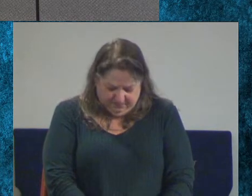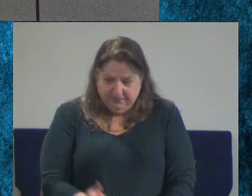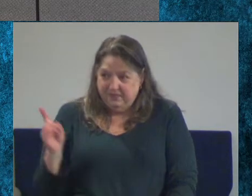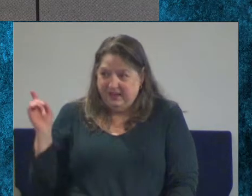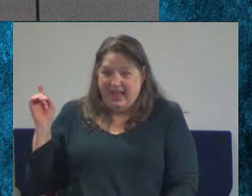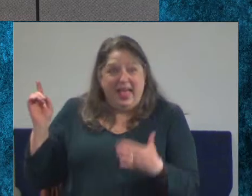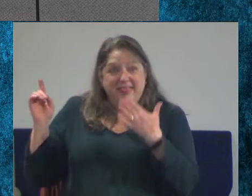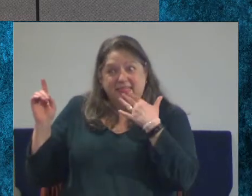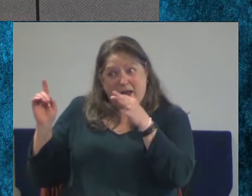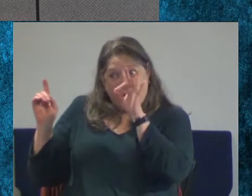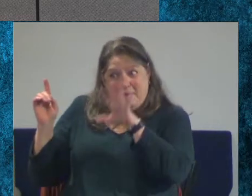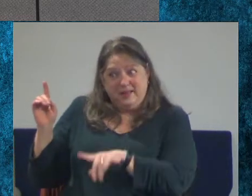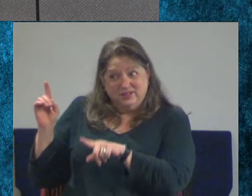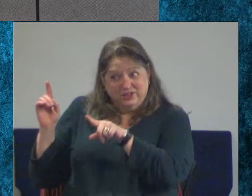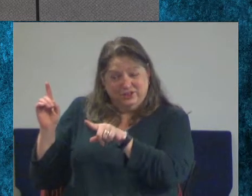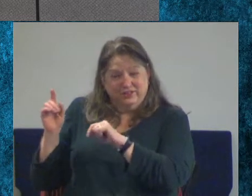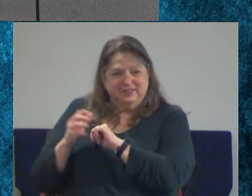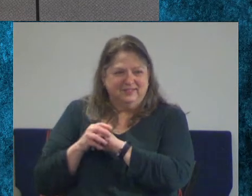Thank you, Pastor.